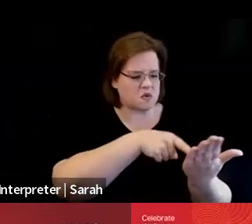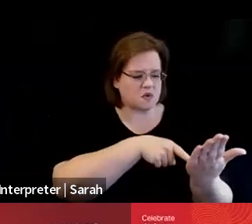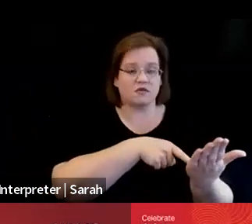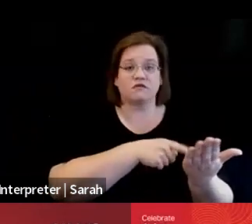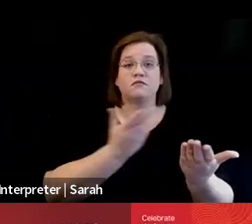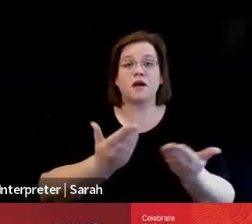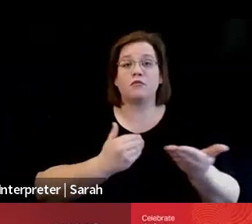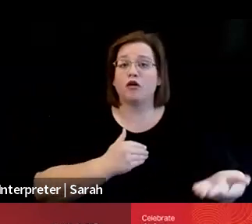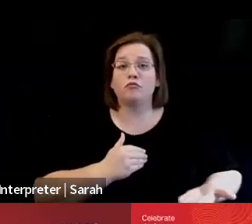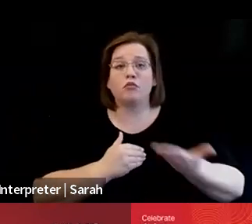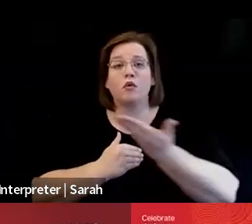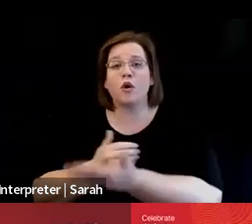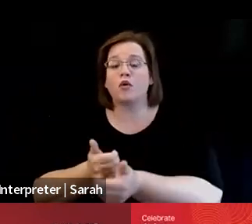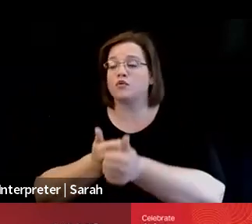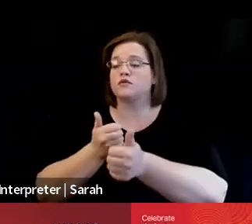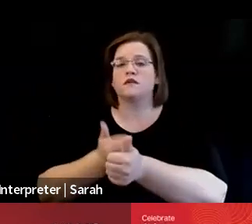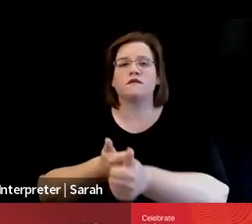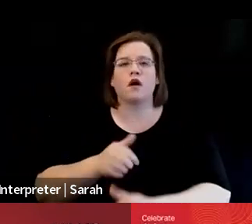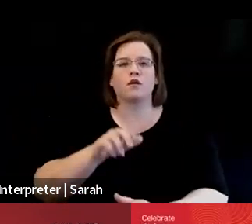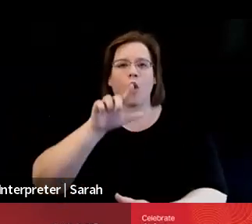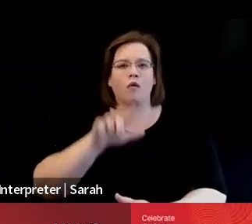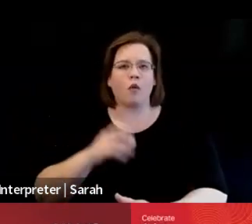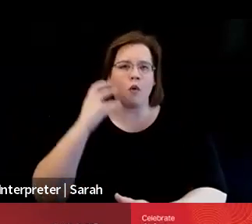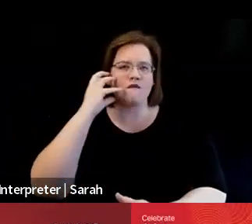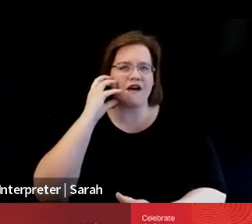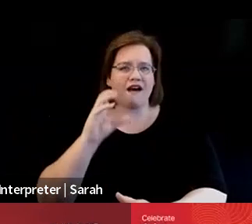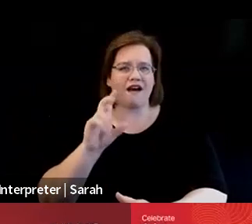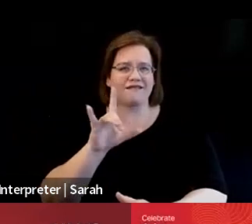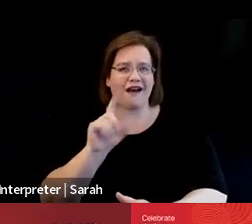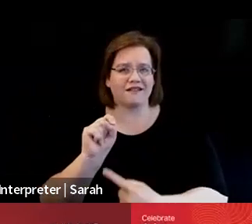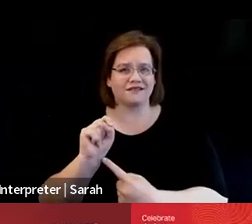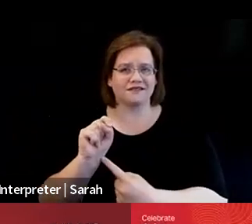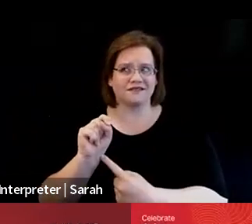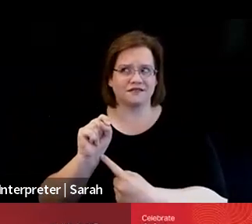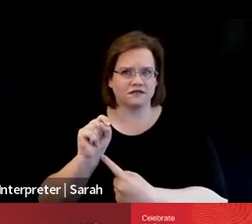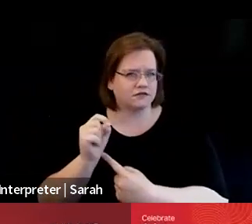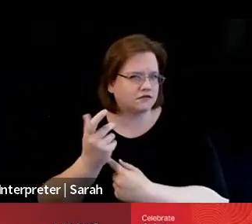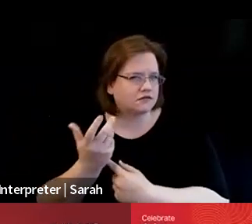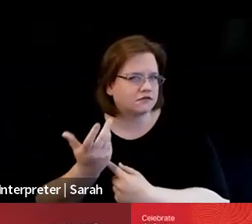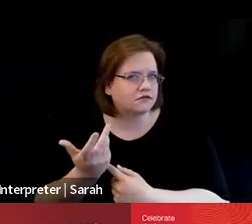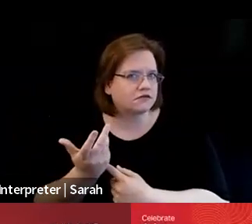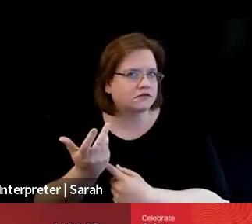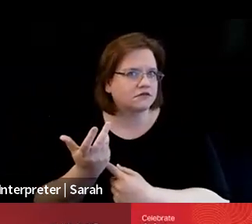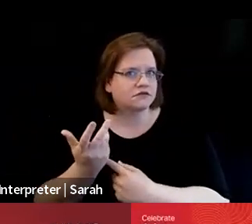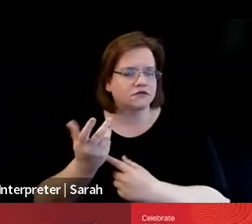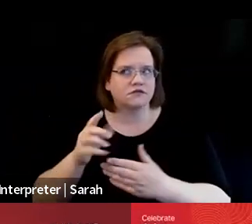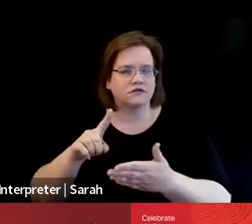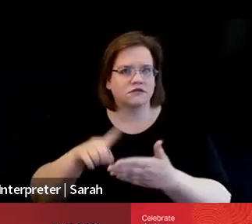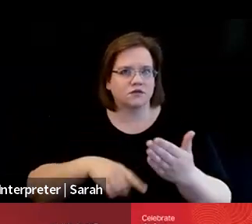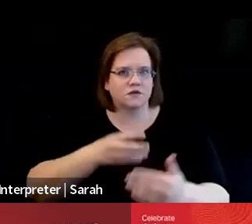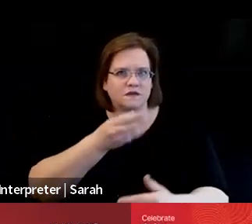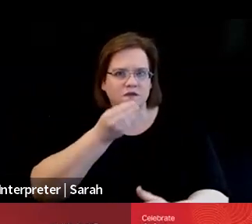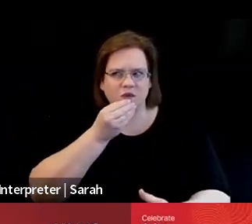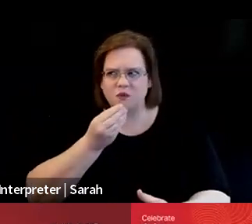the patient to follow up a low-fat diet, but a low-fat diet where? With the foods that surround you